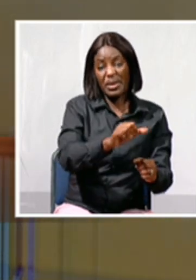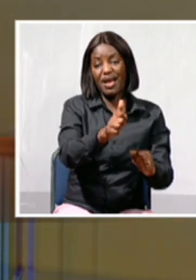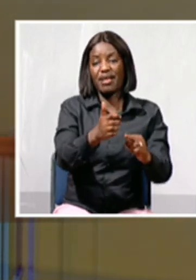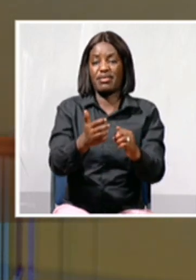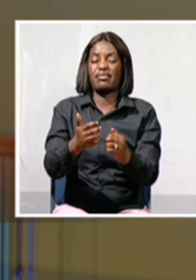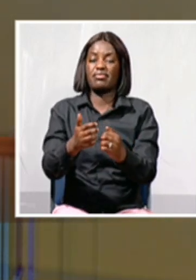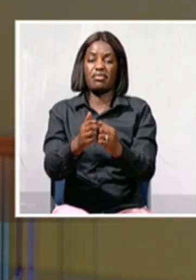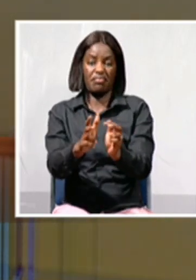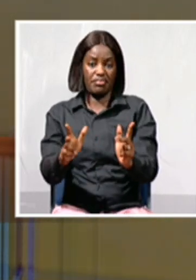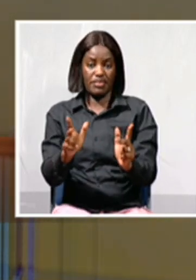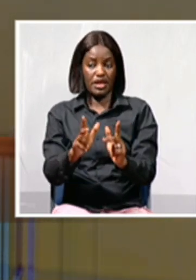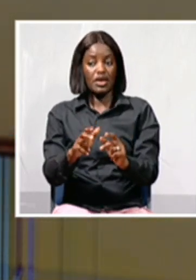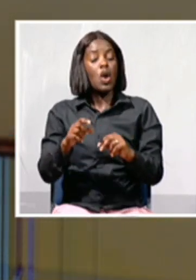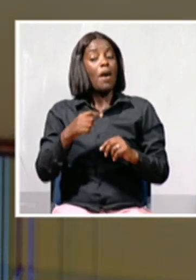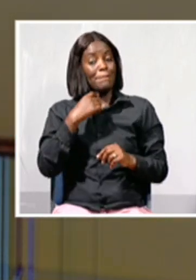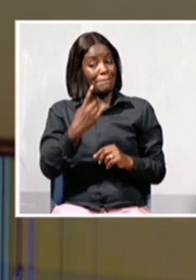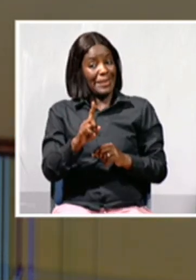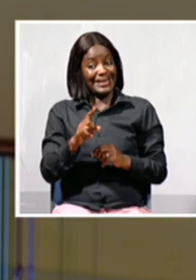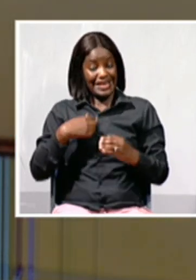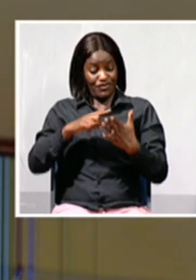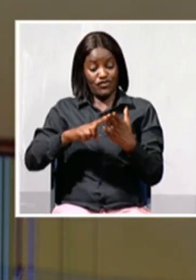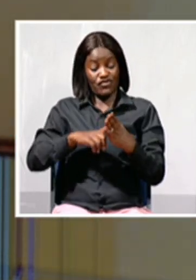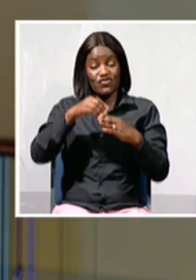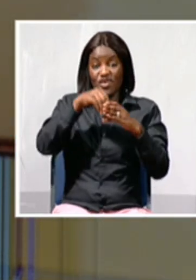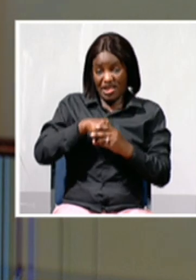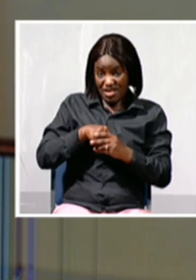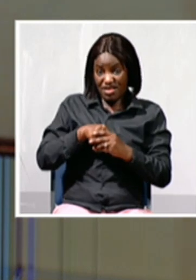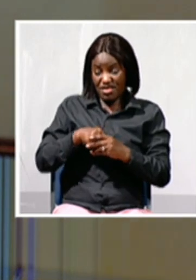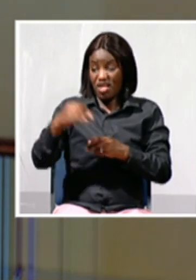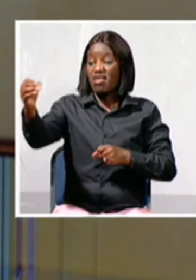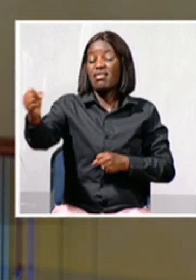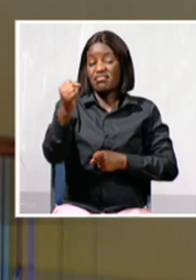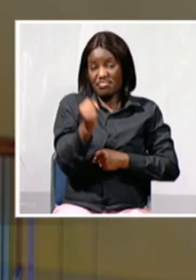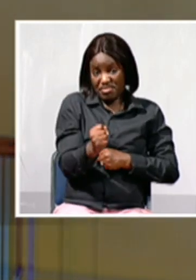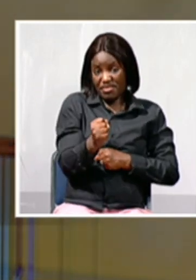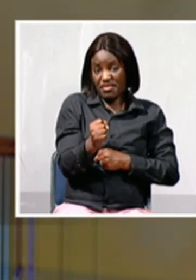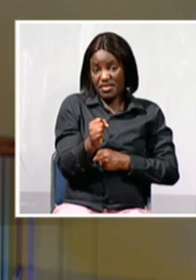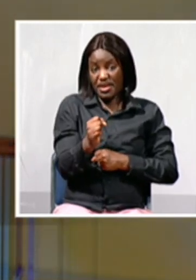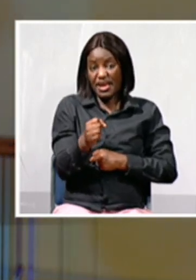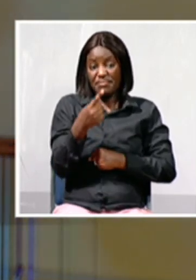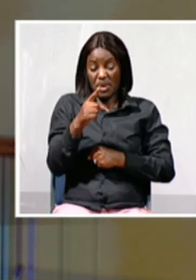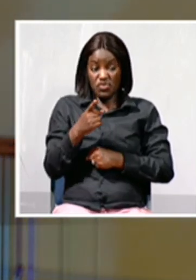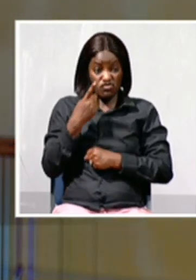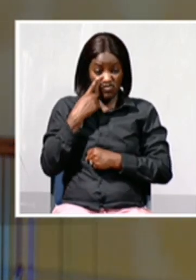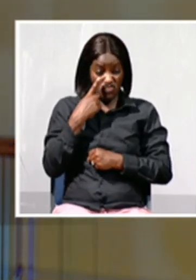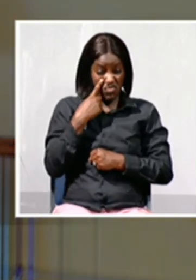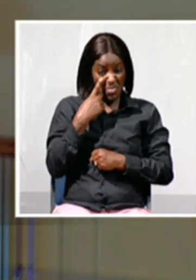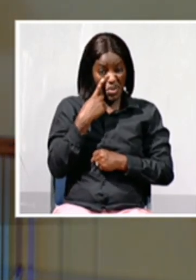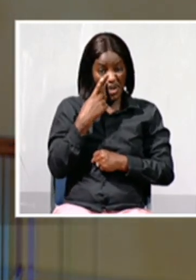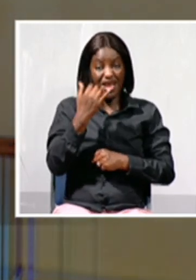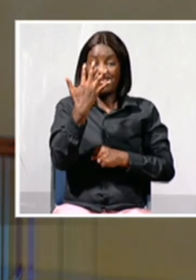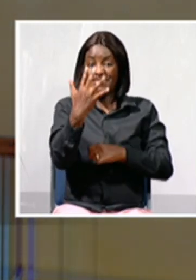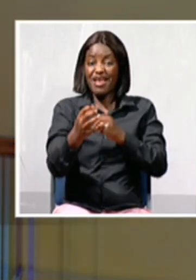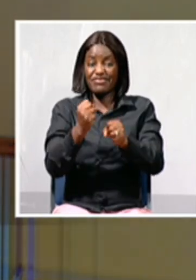you accountable. After 5 years, we go back to elections. If we are not satisfied, we vote